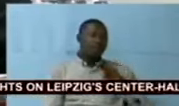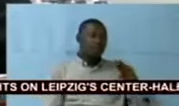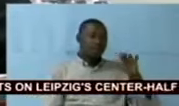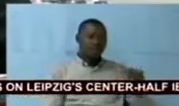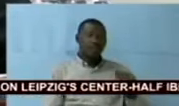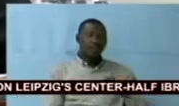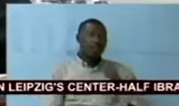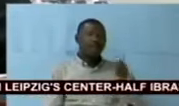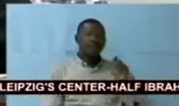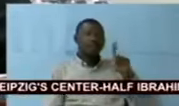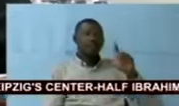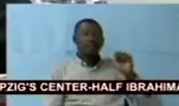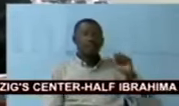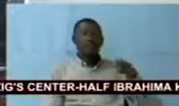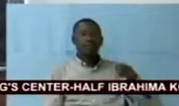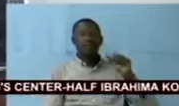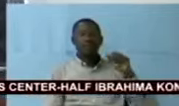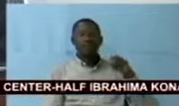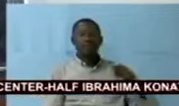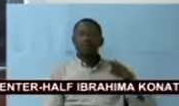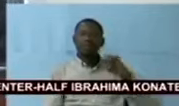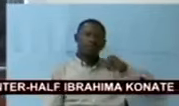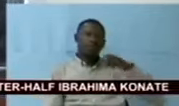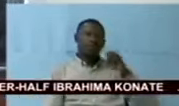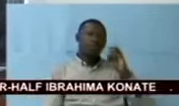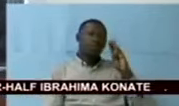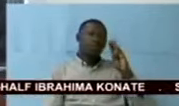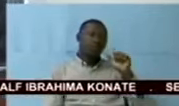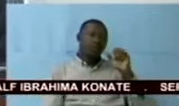And that warranted. But that could have only given rise to a